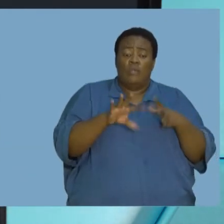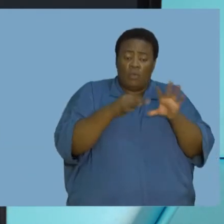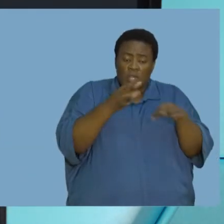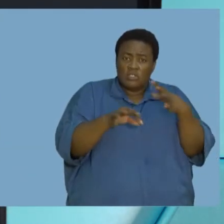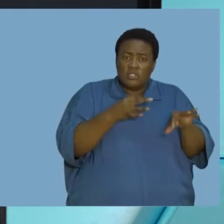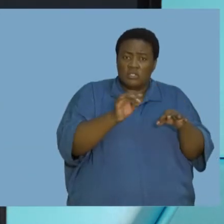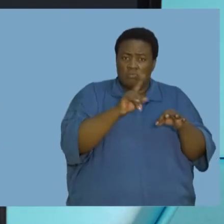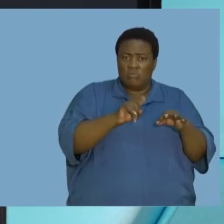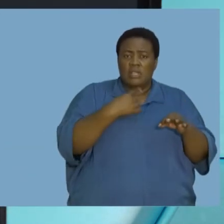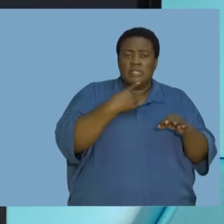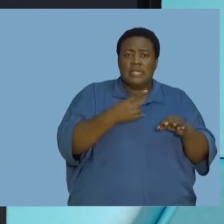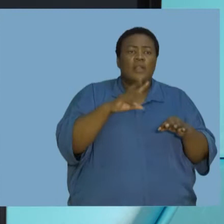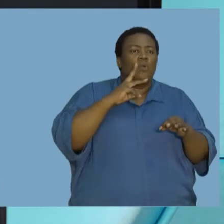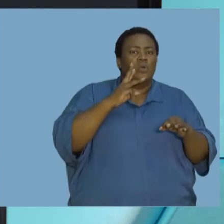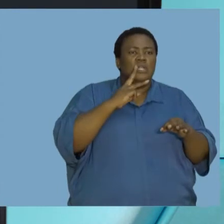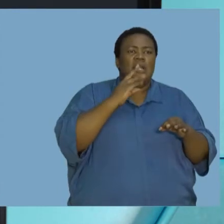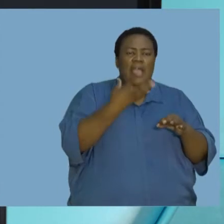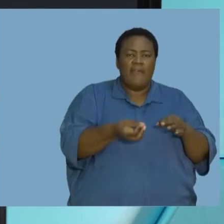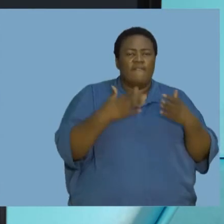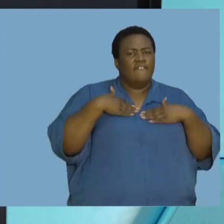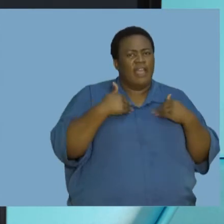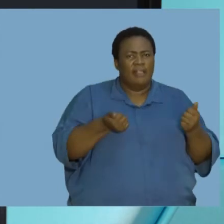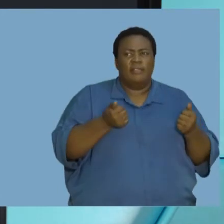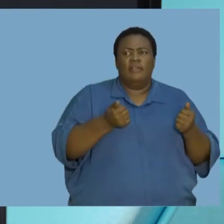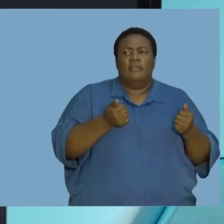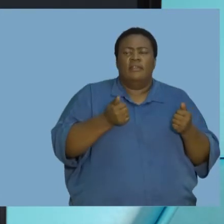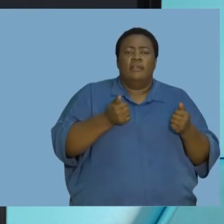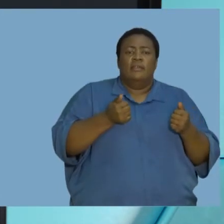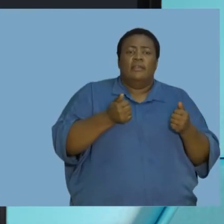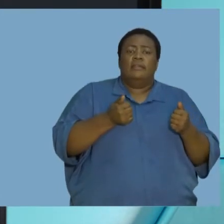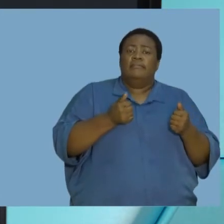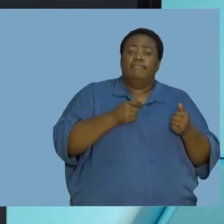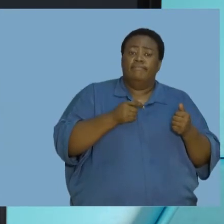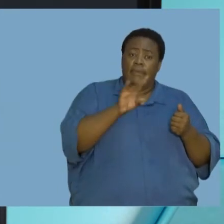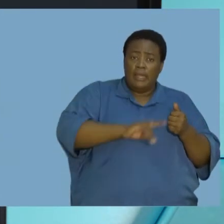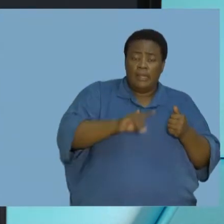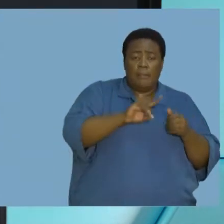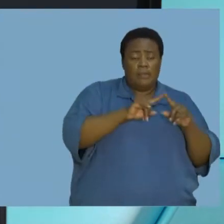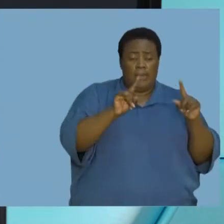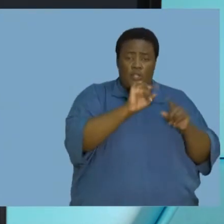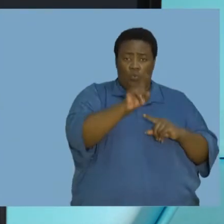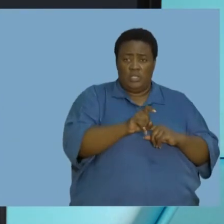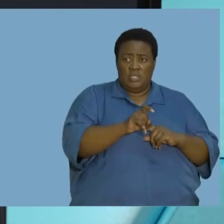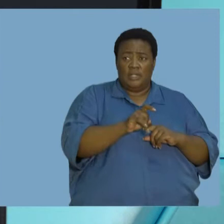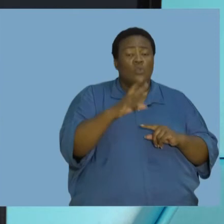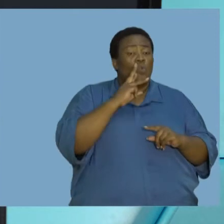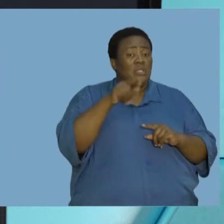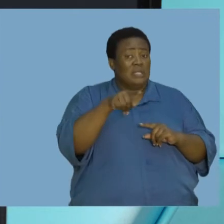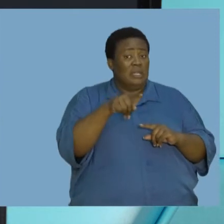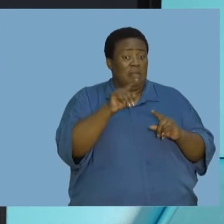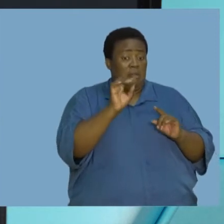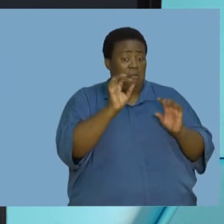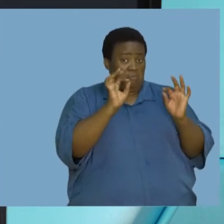question was referring to a water body that had a whole lot of healthy invertebrate population in them. And so the question